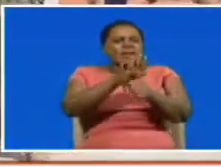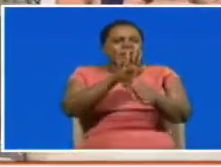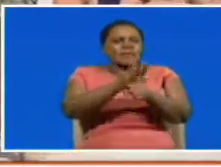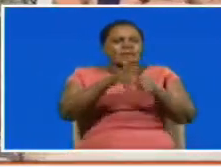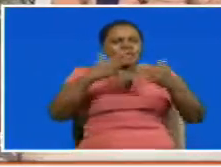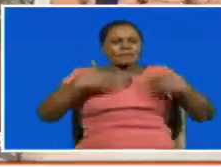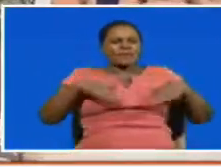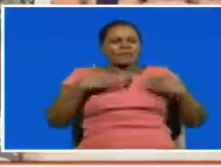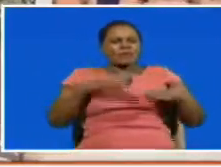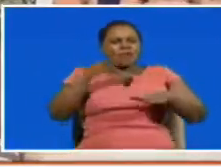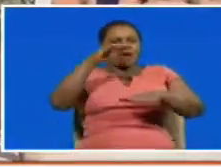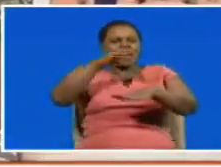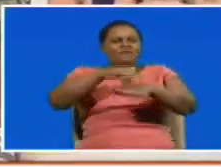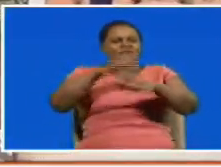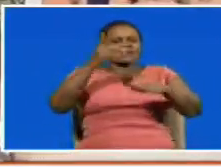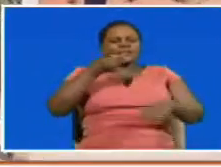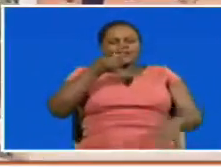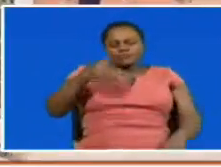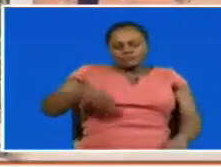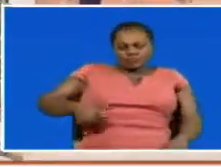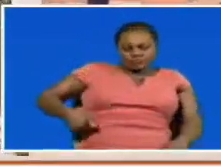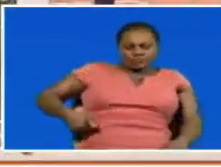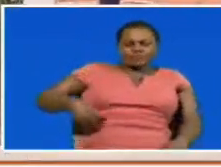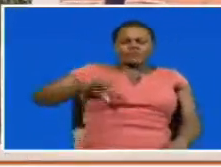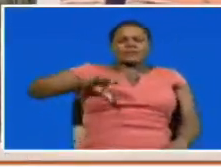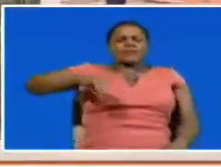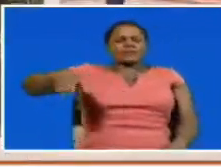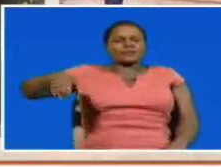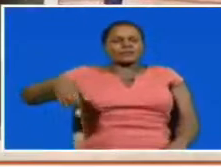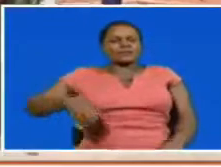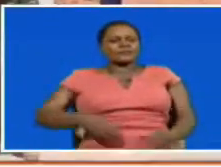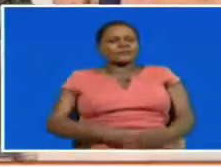ya wanaokabiliwa na balaa njaa katika kaunti hiyo.